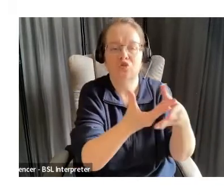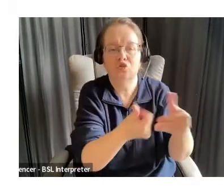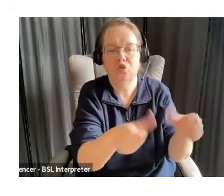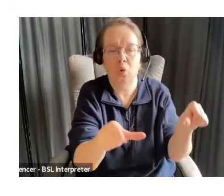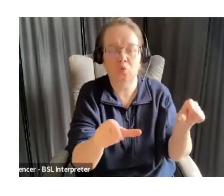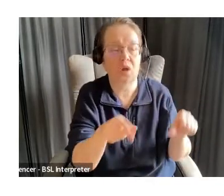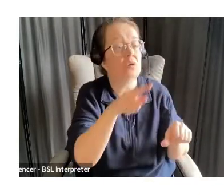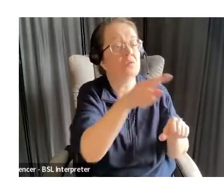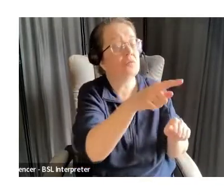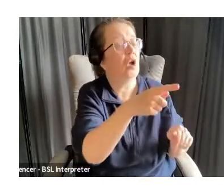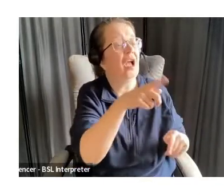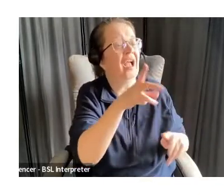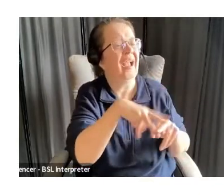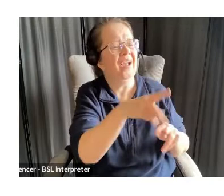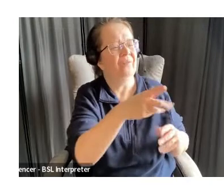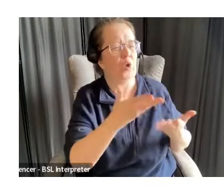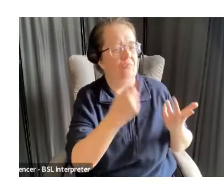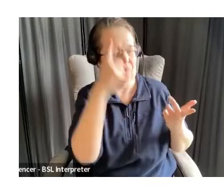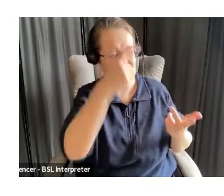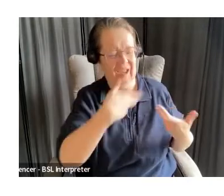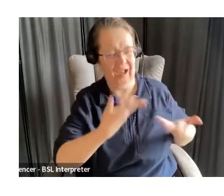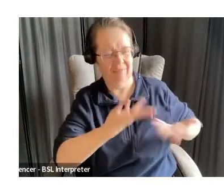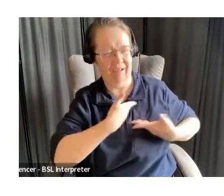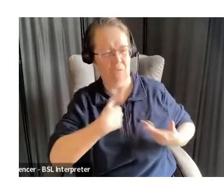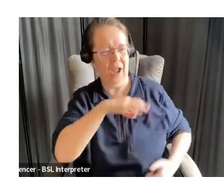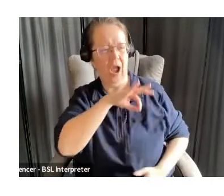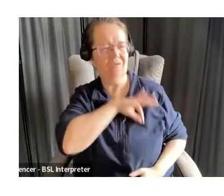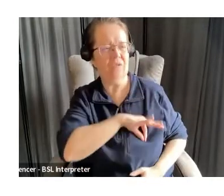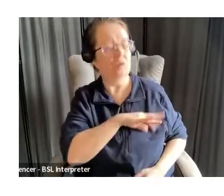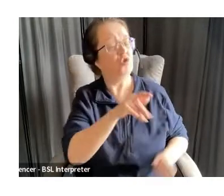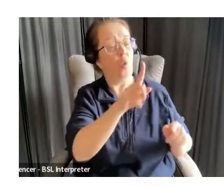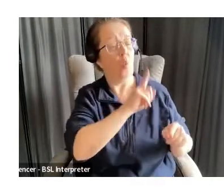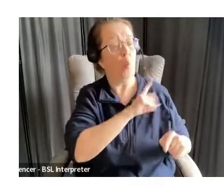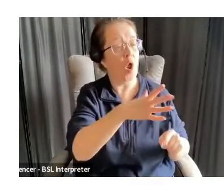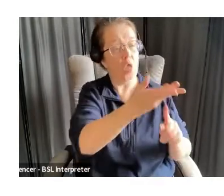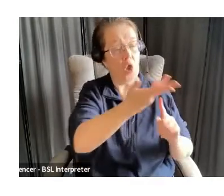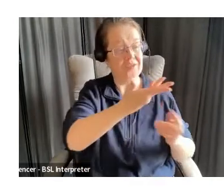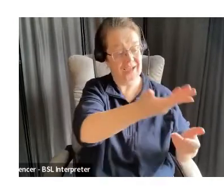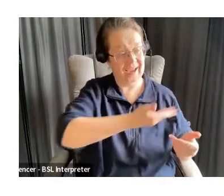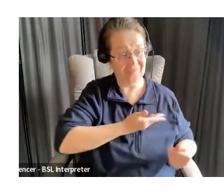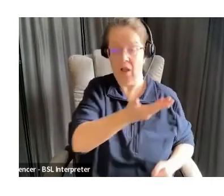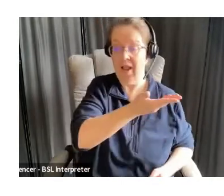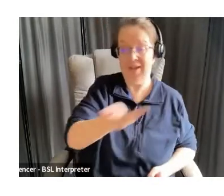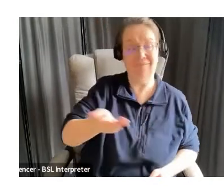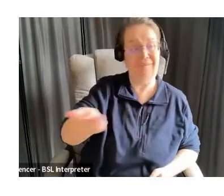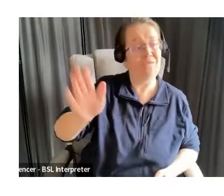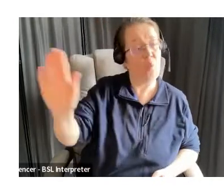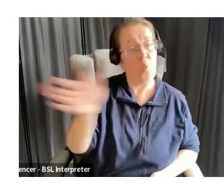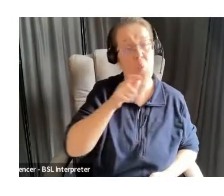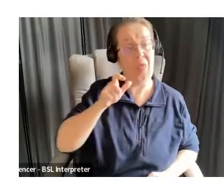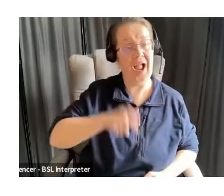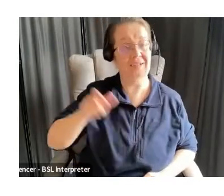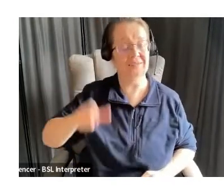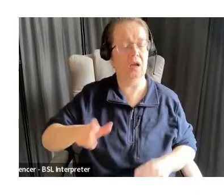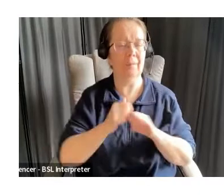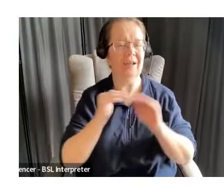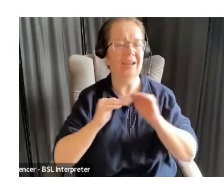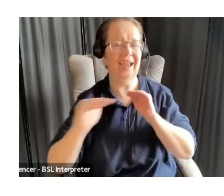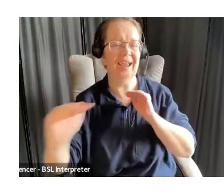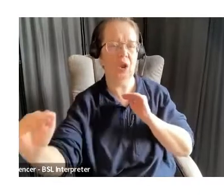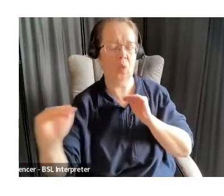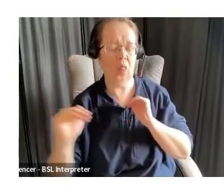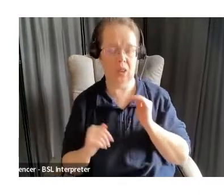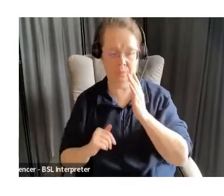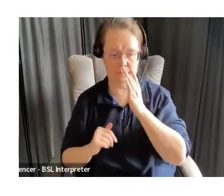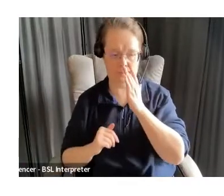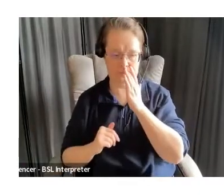that they offer it out to all candidates so that everyone's on an equal footing. Now, if it's not